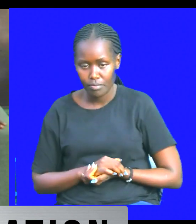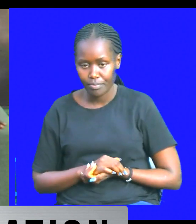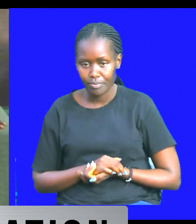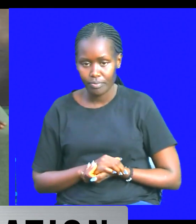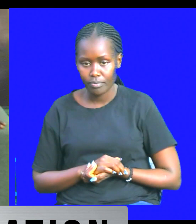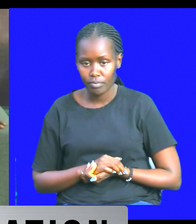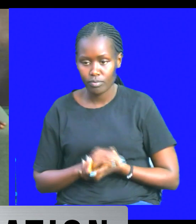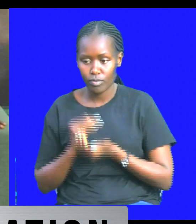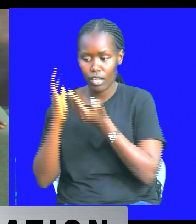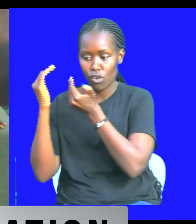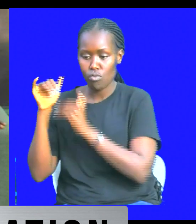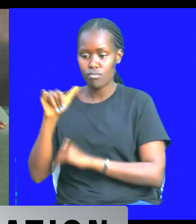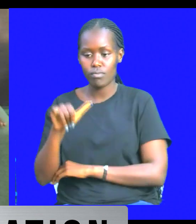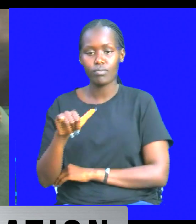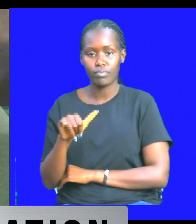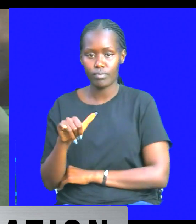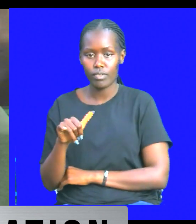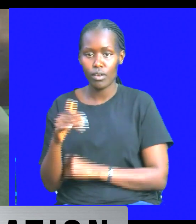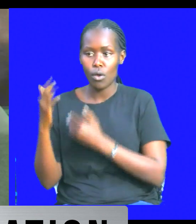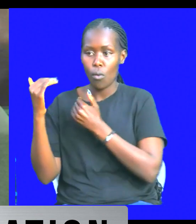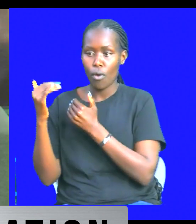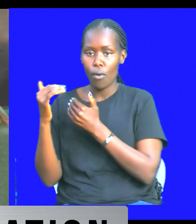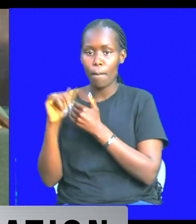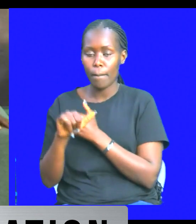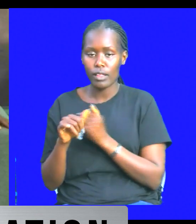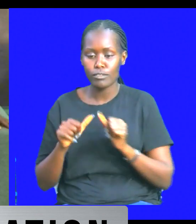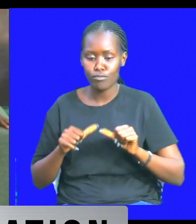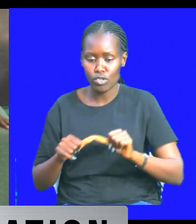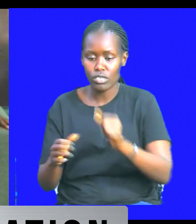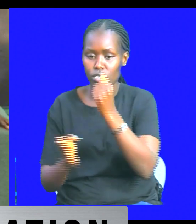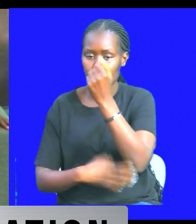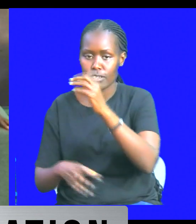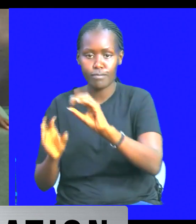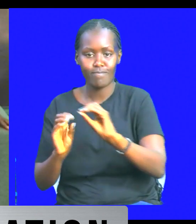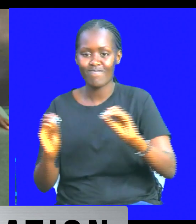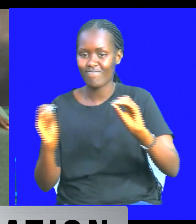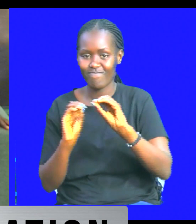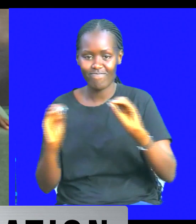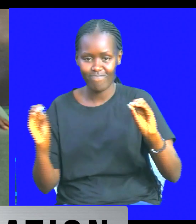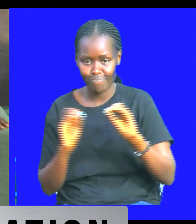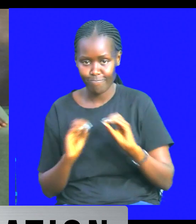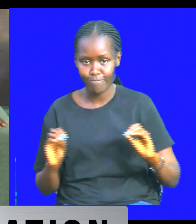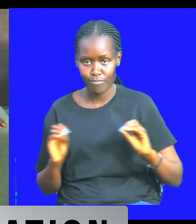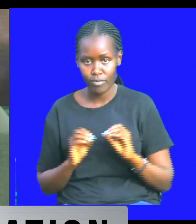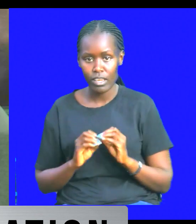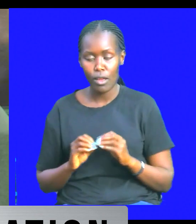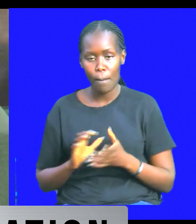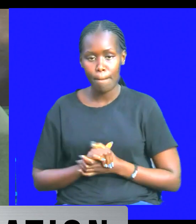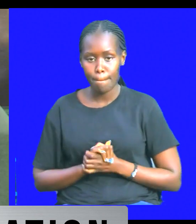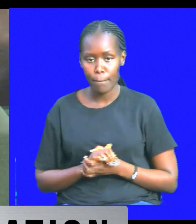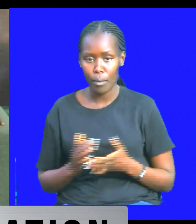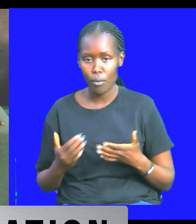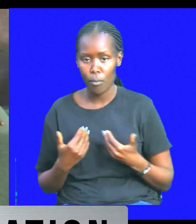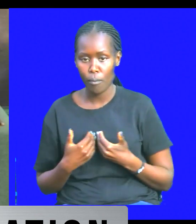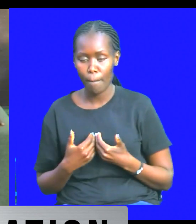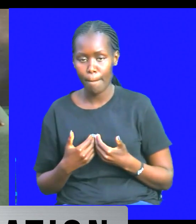relationship. Let's hope that. But let's hope it doesn't go so bad to a point that you're going to face the same scenario that you faced under the